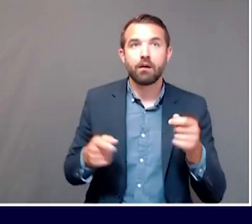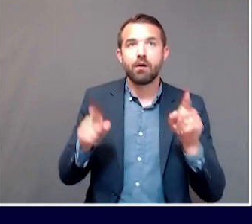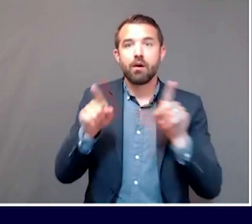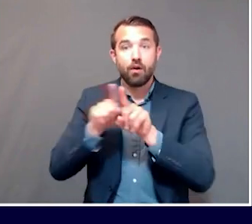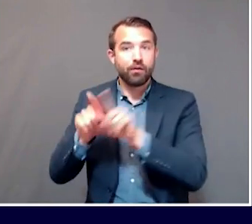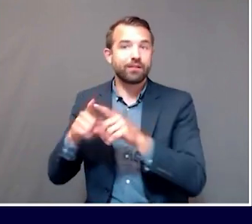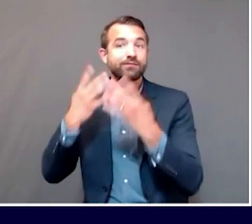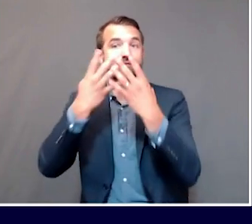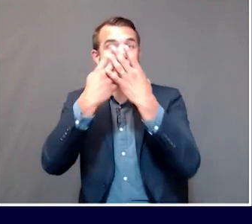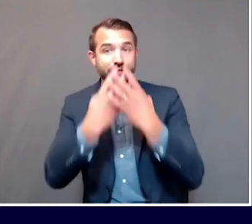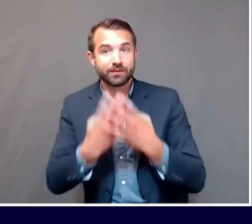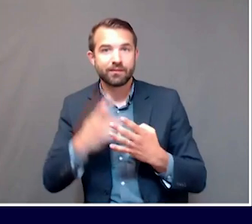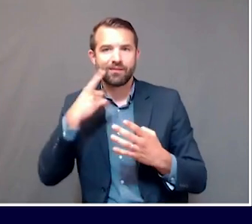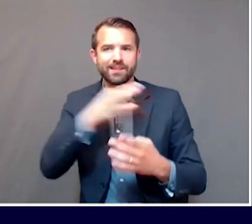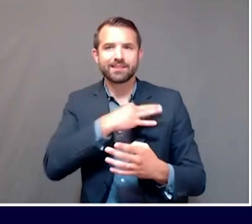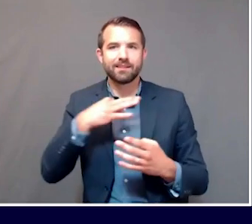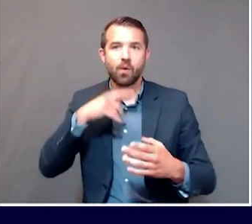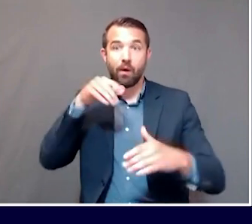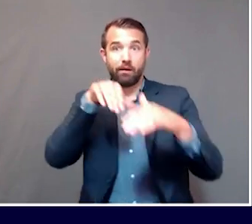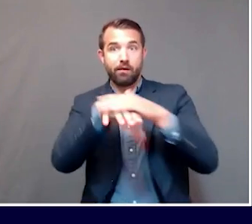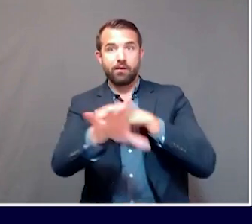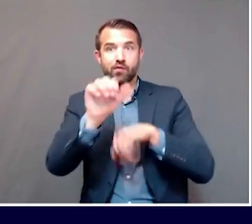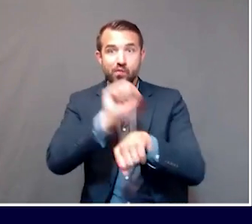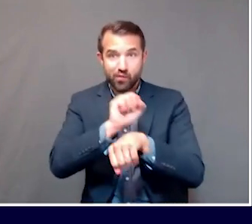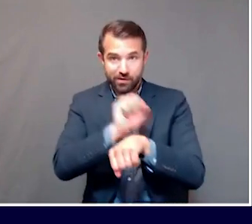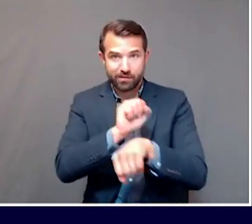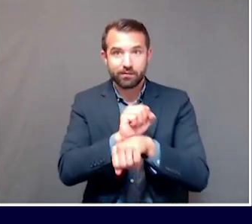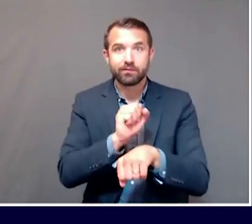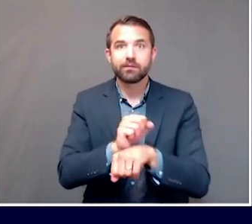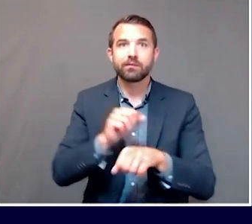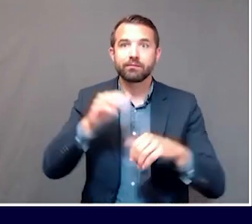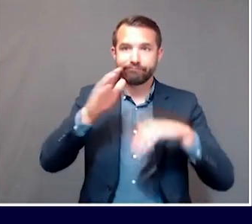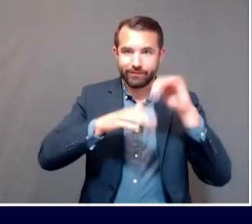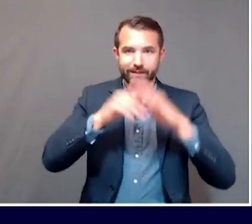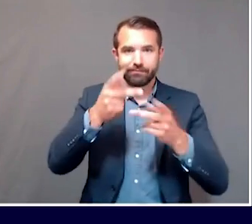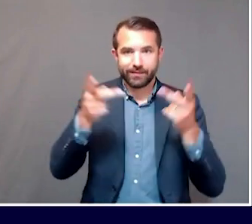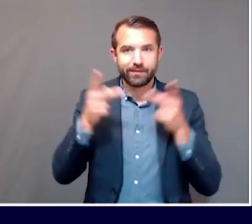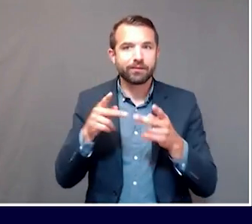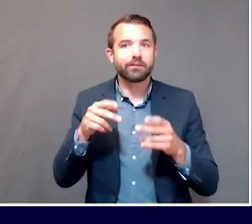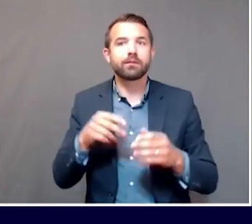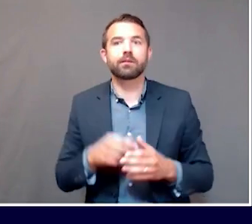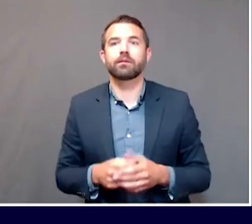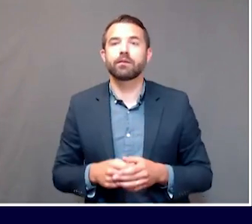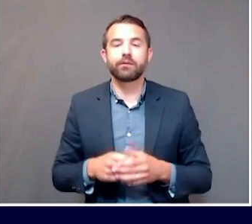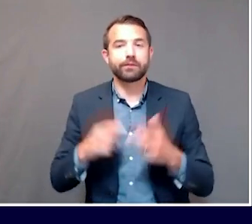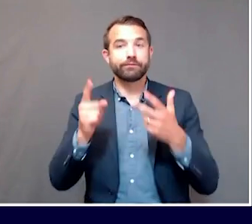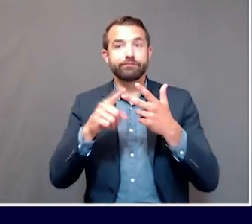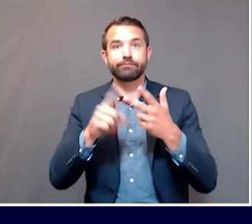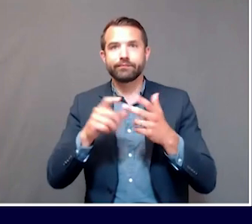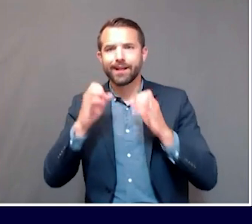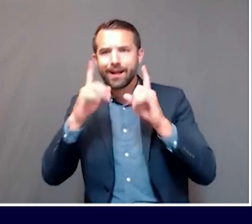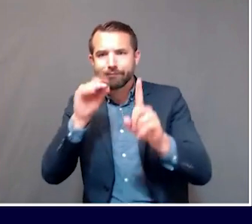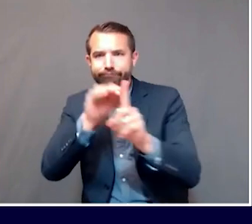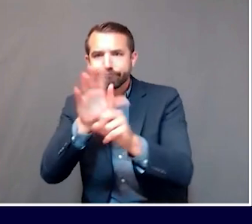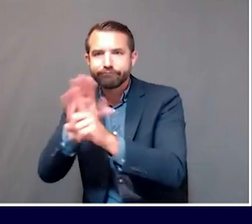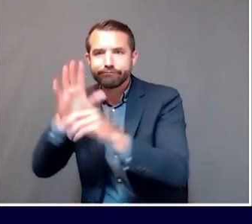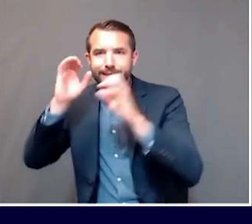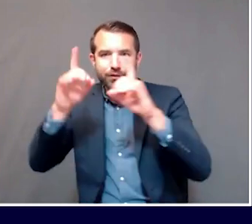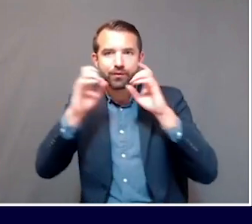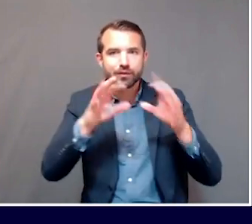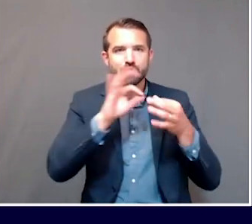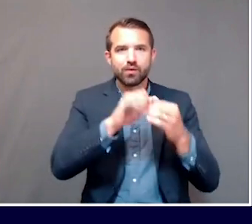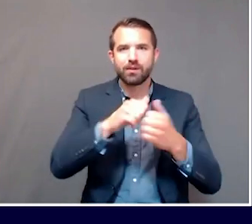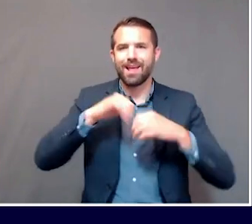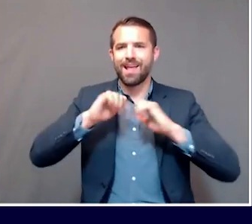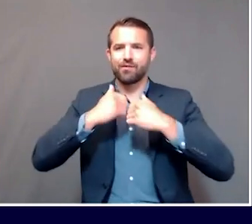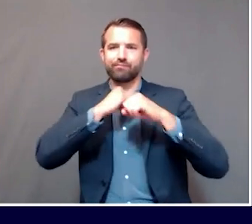into facilities, as well as ensuring that there's a real understanding of what it takes to keep residents as well as staff safe. I think since